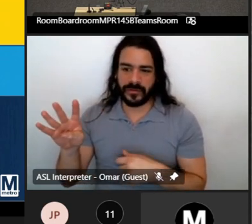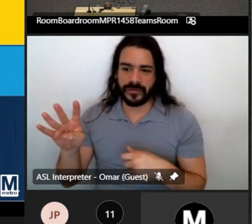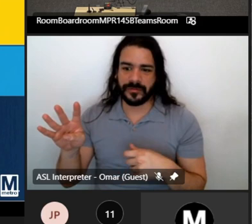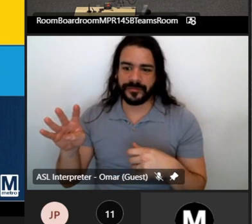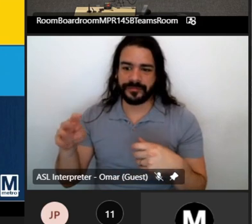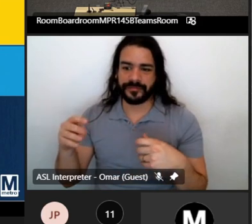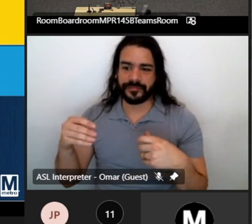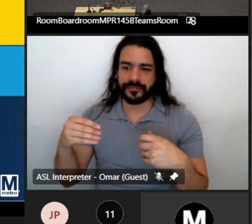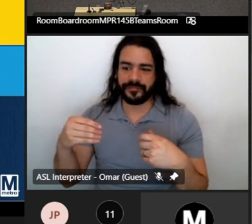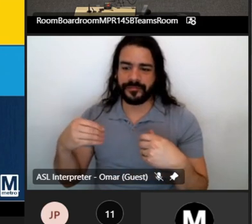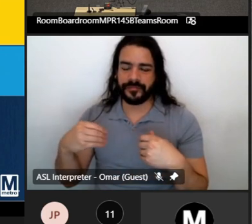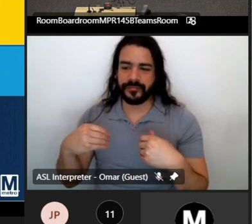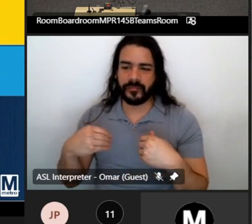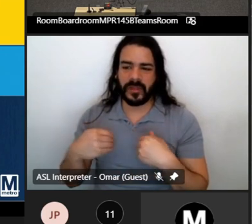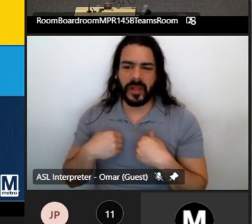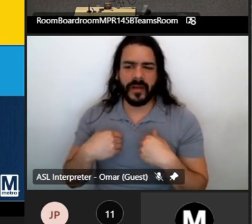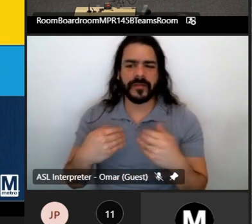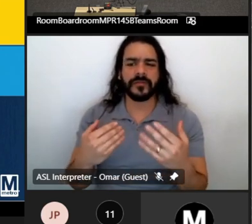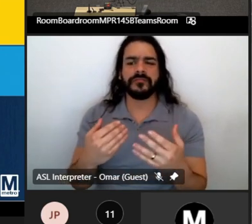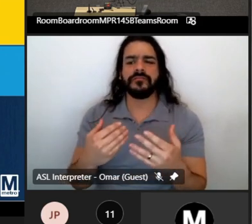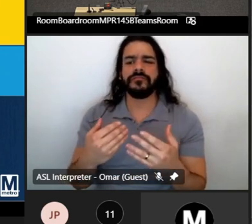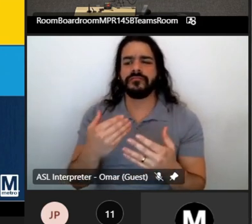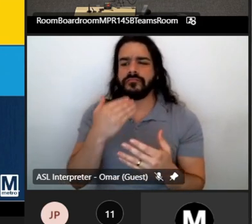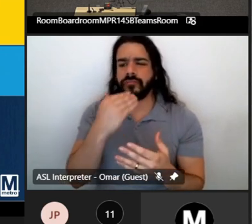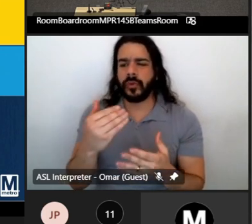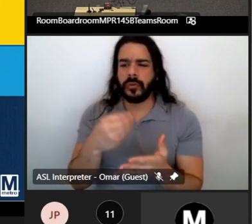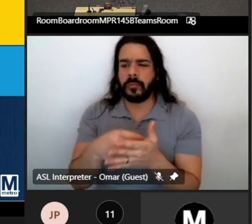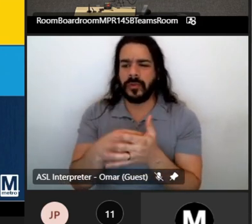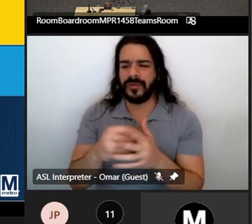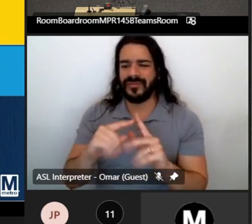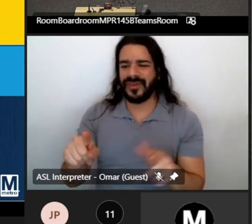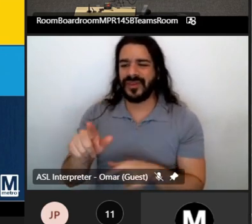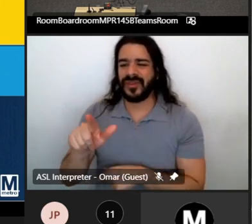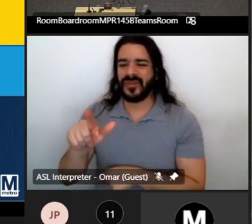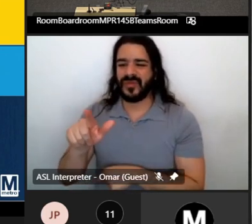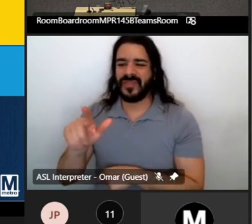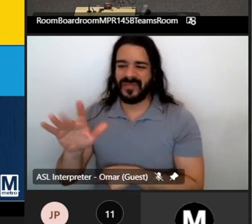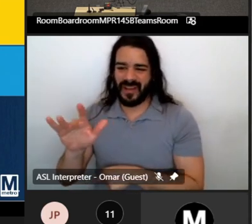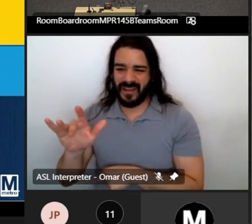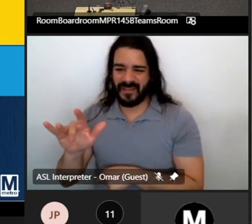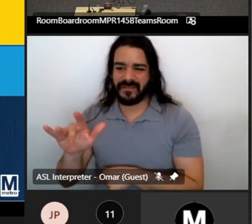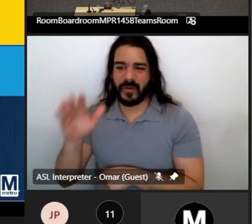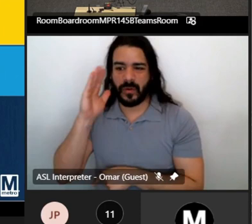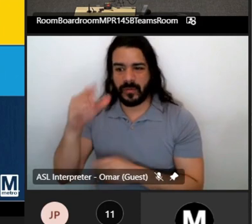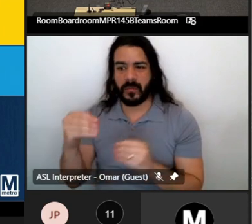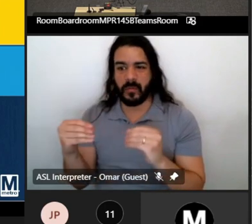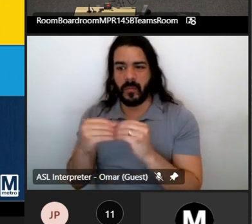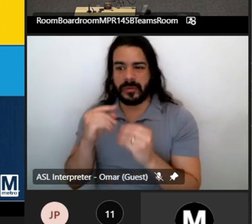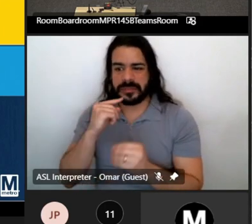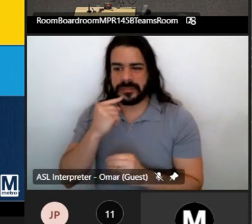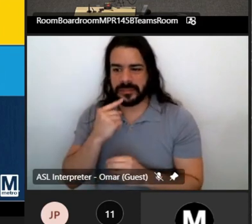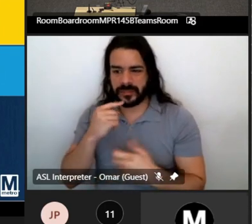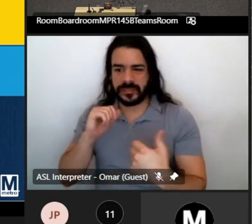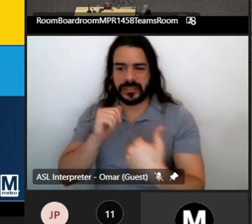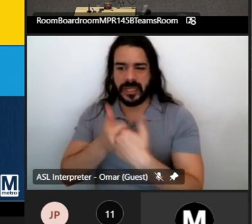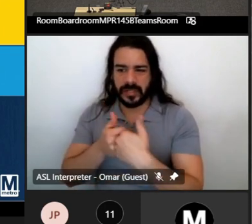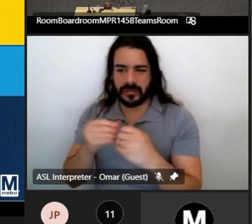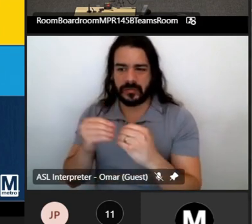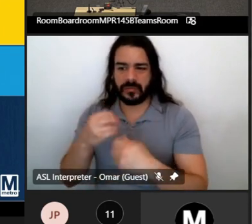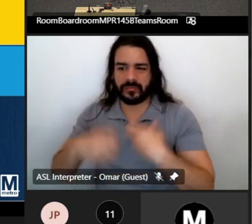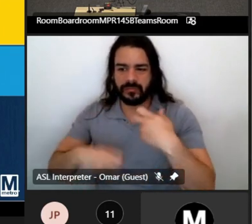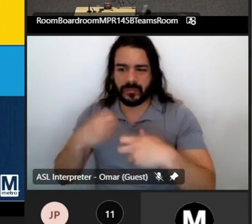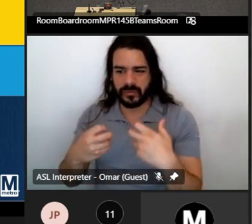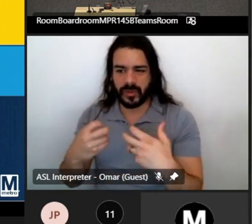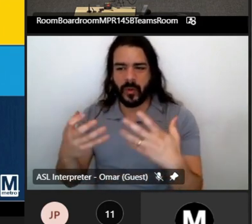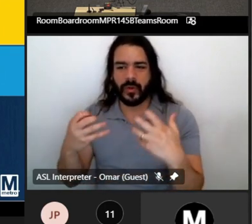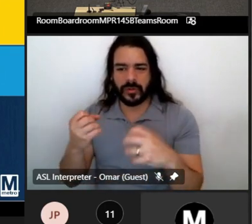will present some long-term operational outlook challenges that will require more serious discussion about